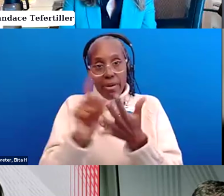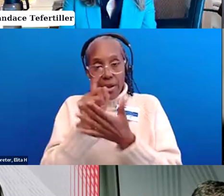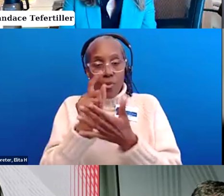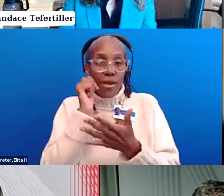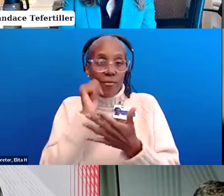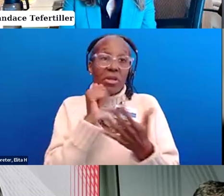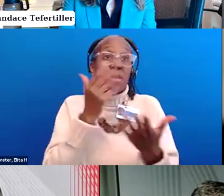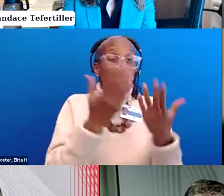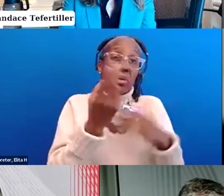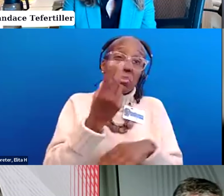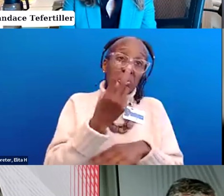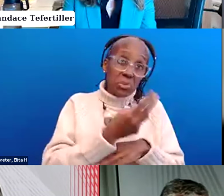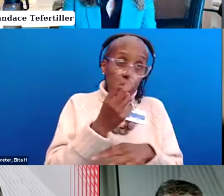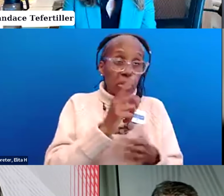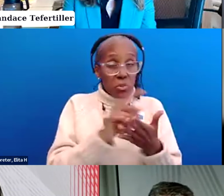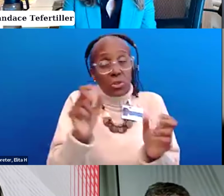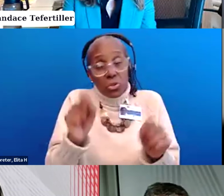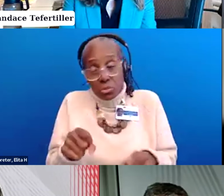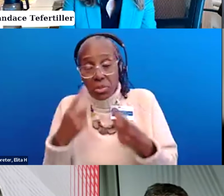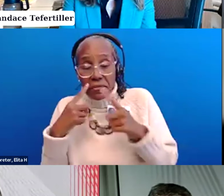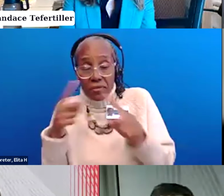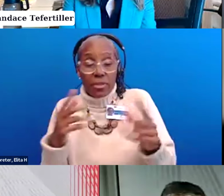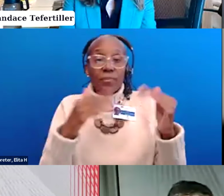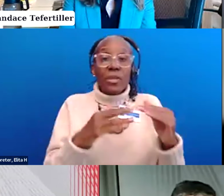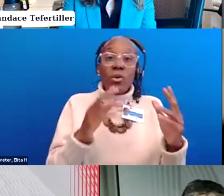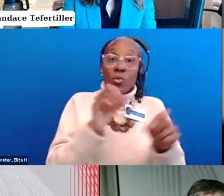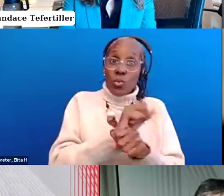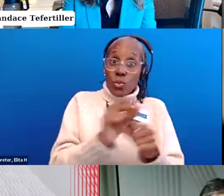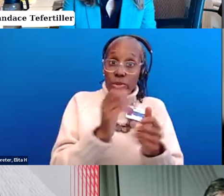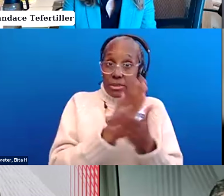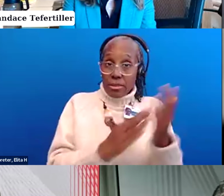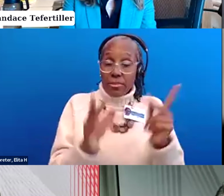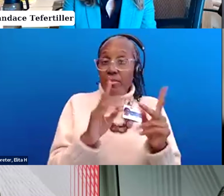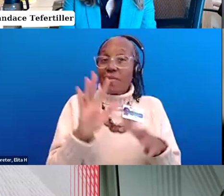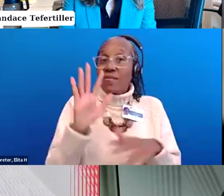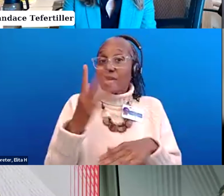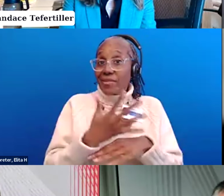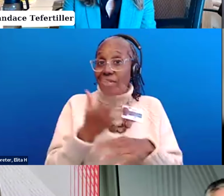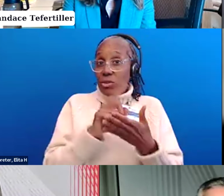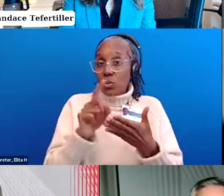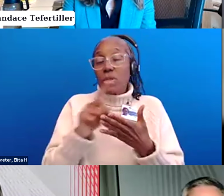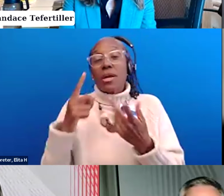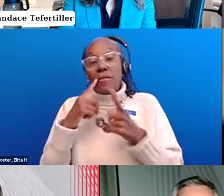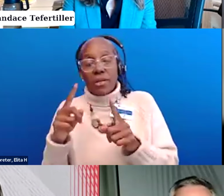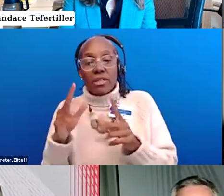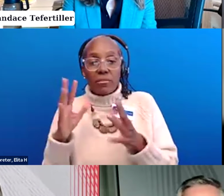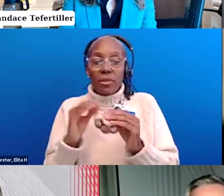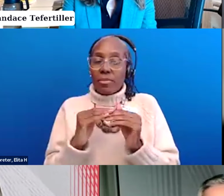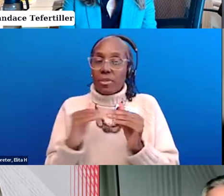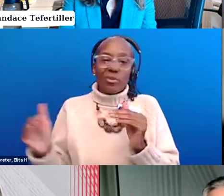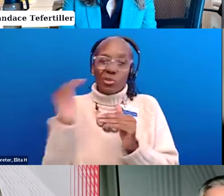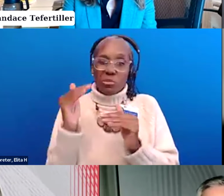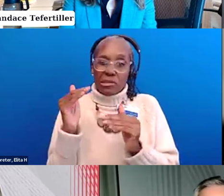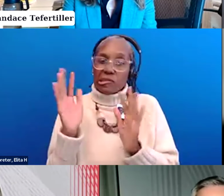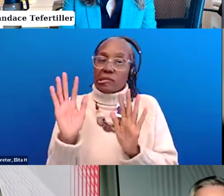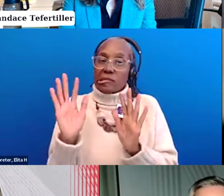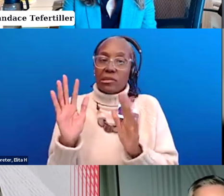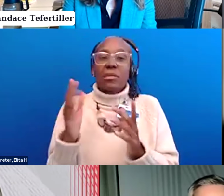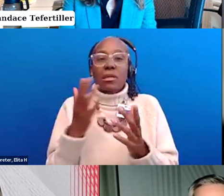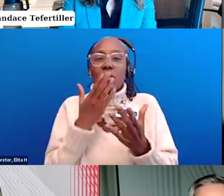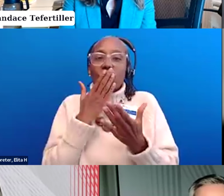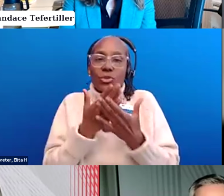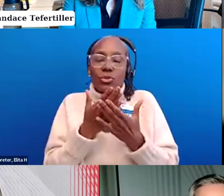week could also be effective. We've also worked with some people up to 5 days a week. And while that is effective, I'd say it's maybe a little bit too much. It's good to have a